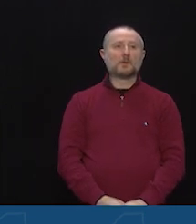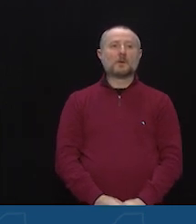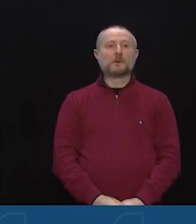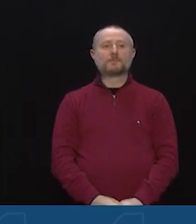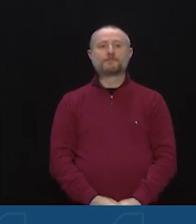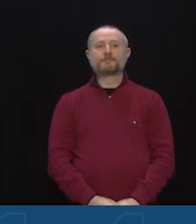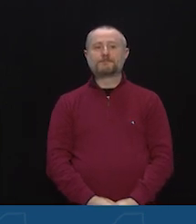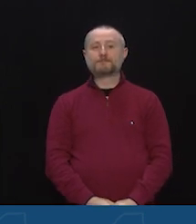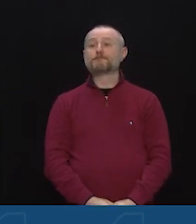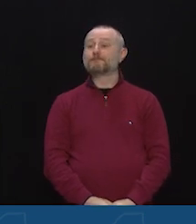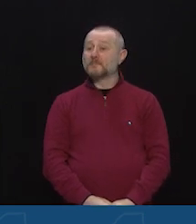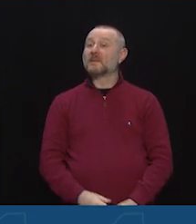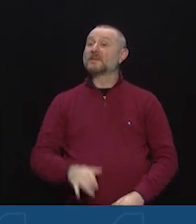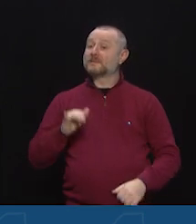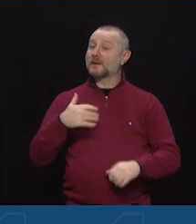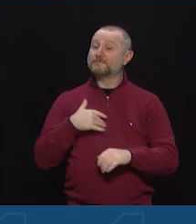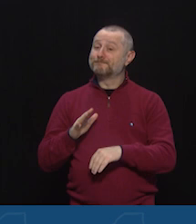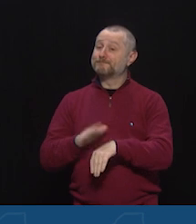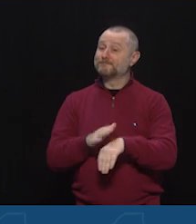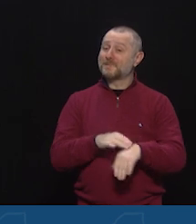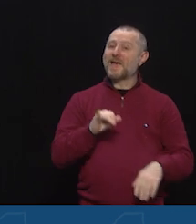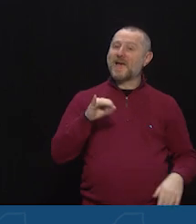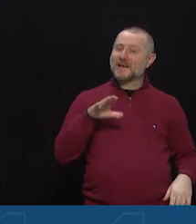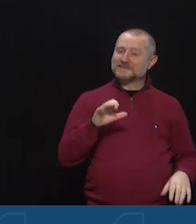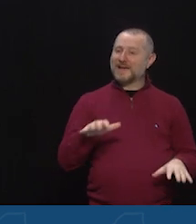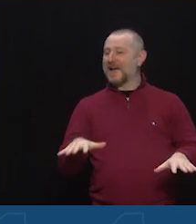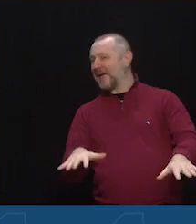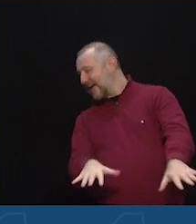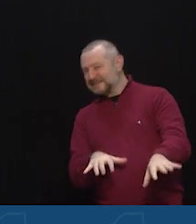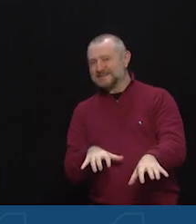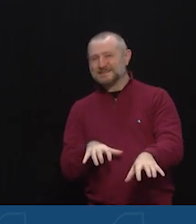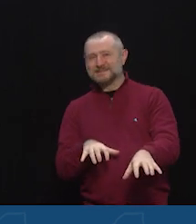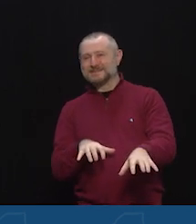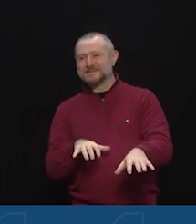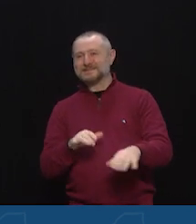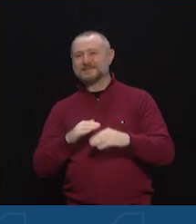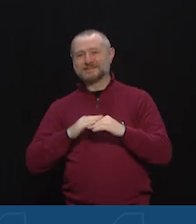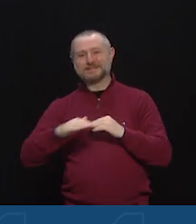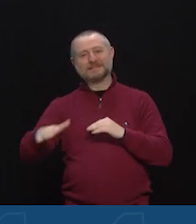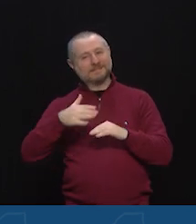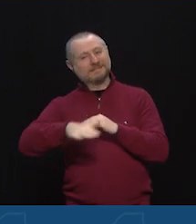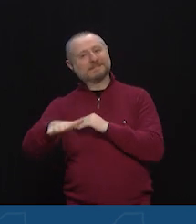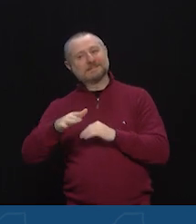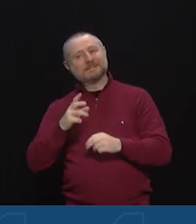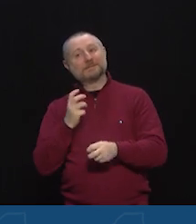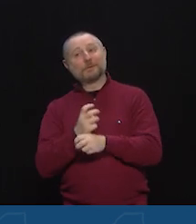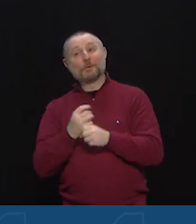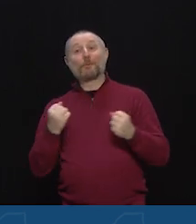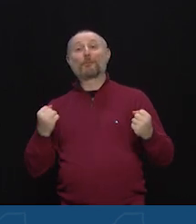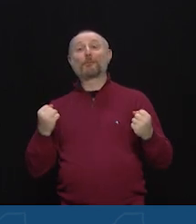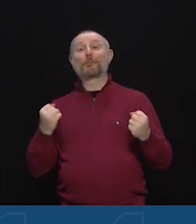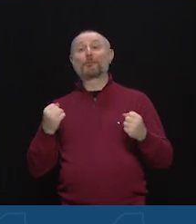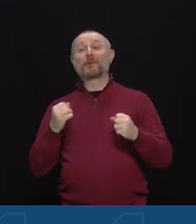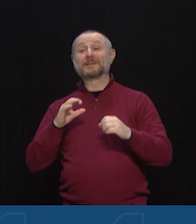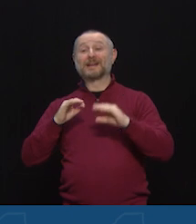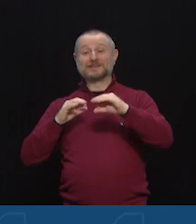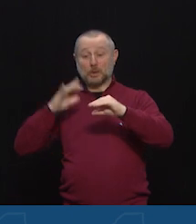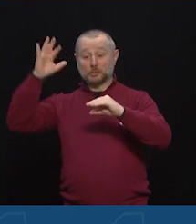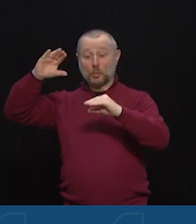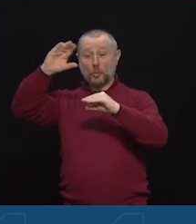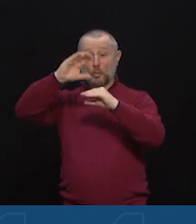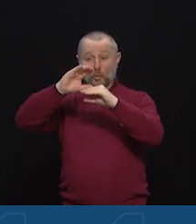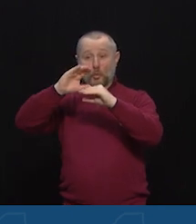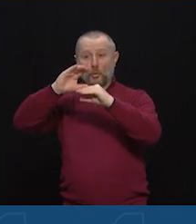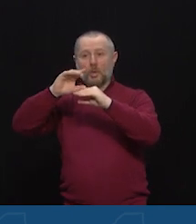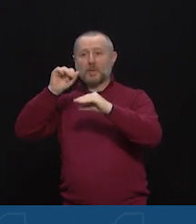Also ice. We didn't talk about ice. Icy roads are treacherous, and you cannot see the ice under the snow, and that is when someone's going, even